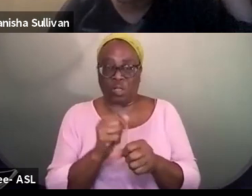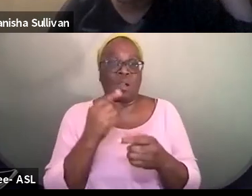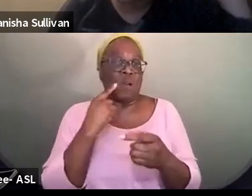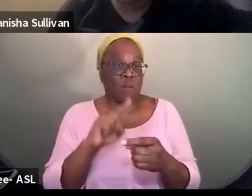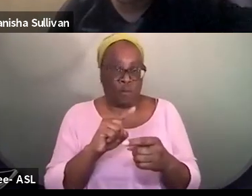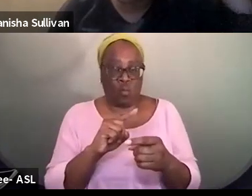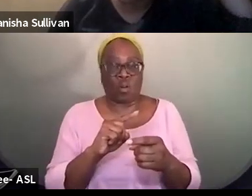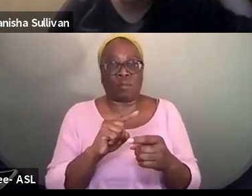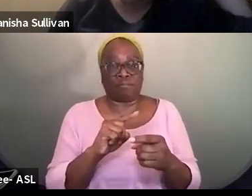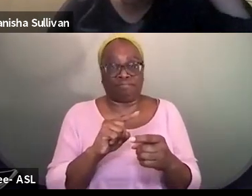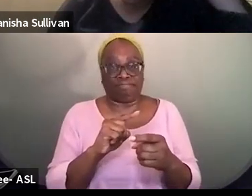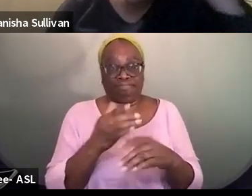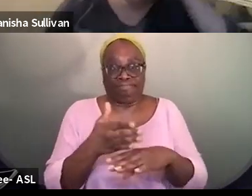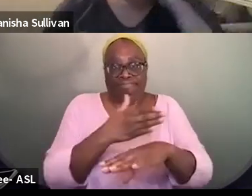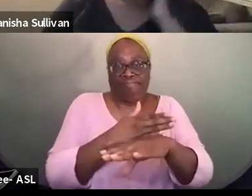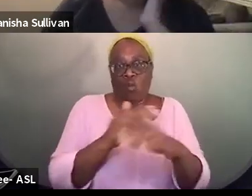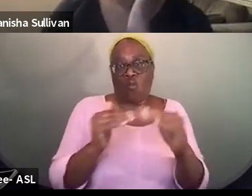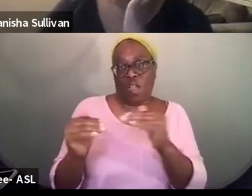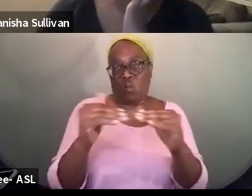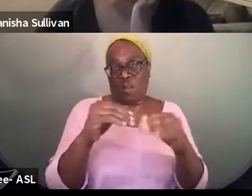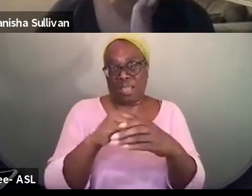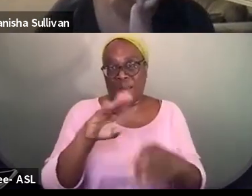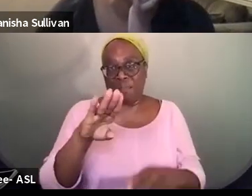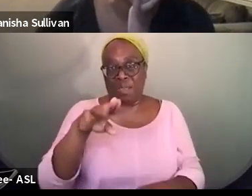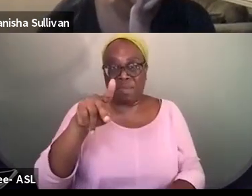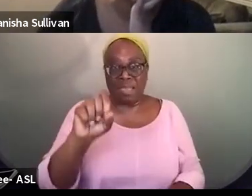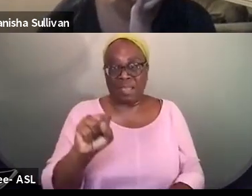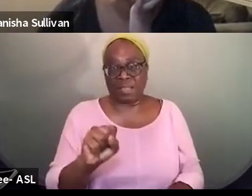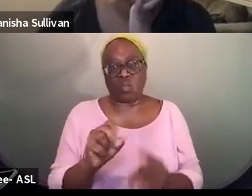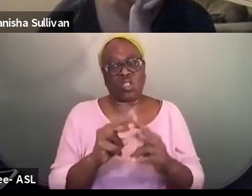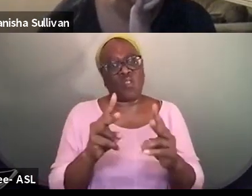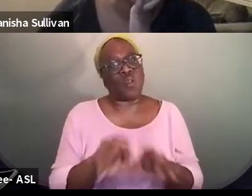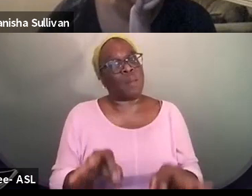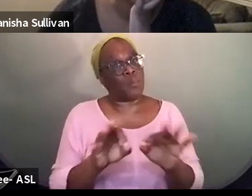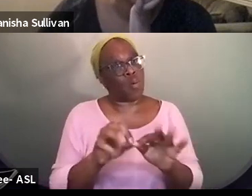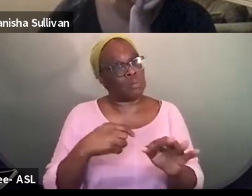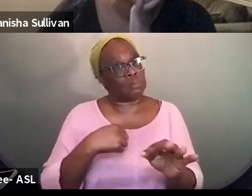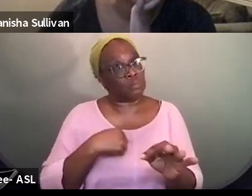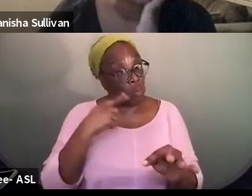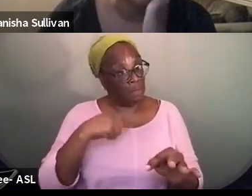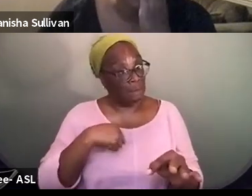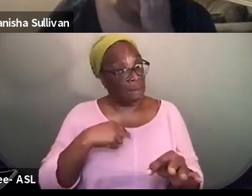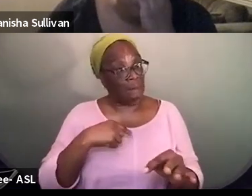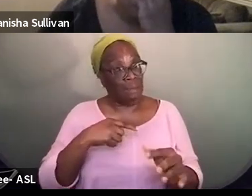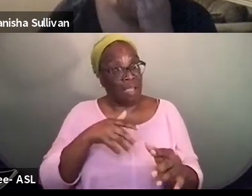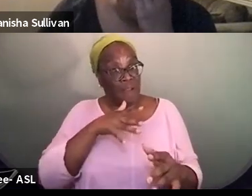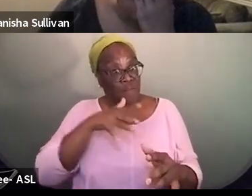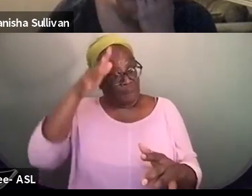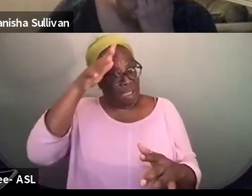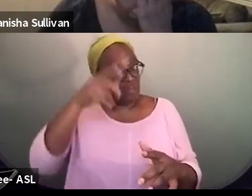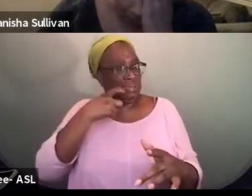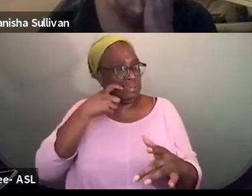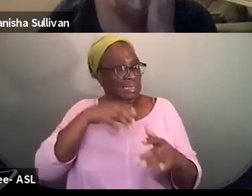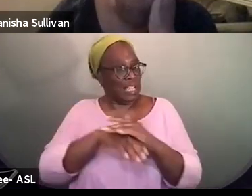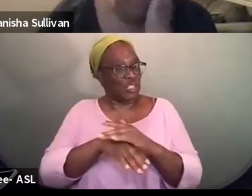greater equity in Boston Public Schools, which is super important to me as a parent who's just entering the school system. I didn't grow up